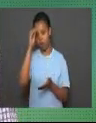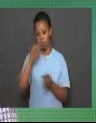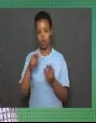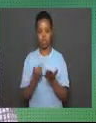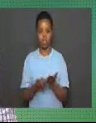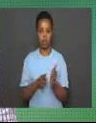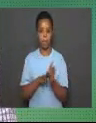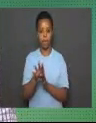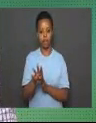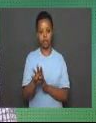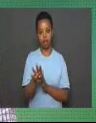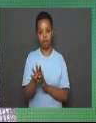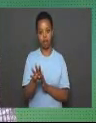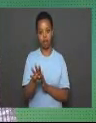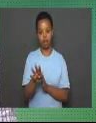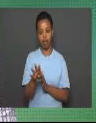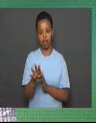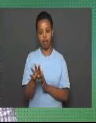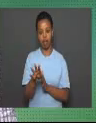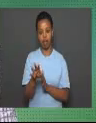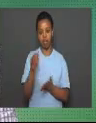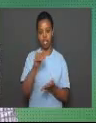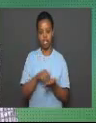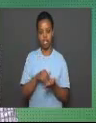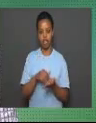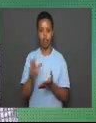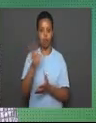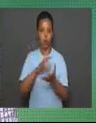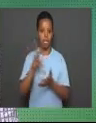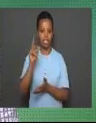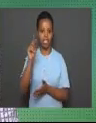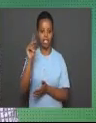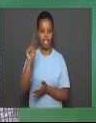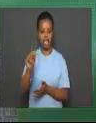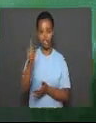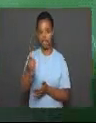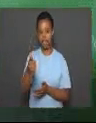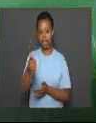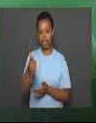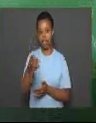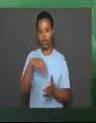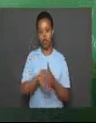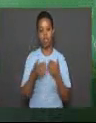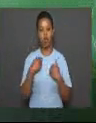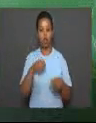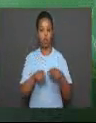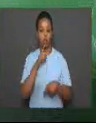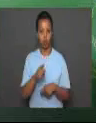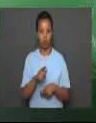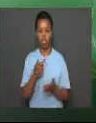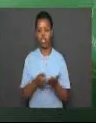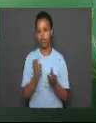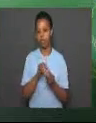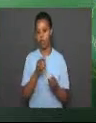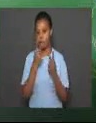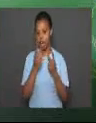role of bacteria in recombinant DNA work. We will look at